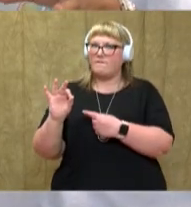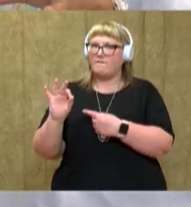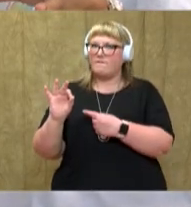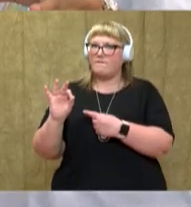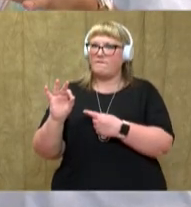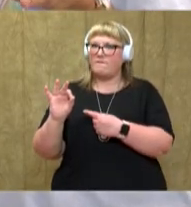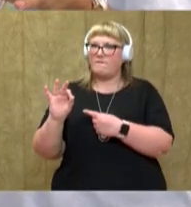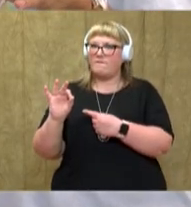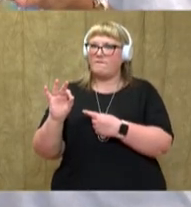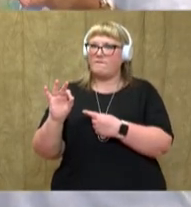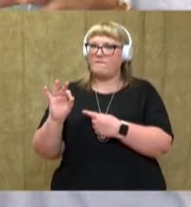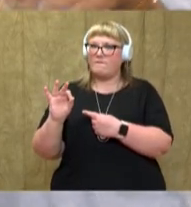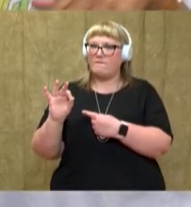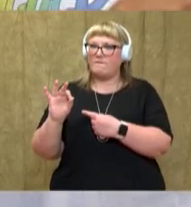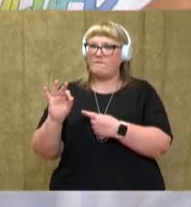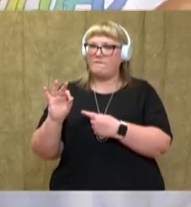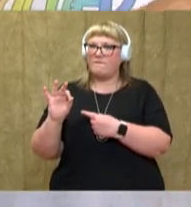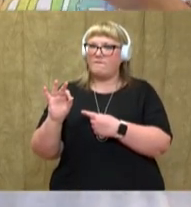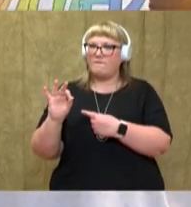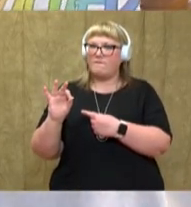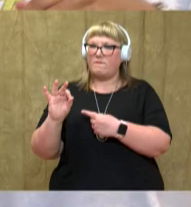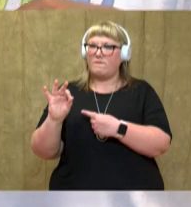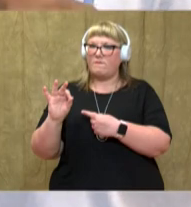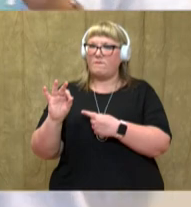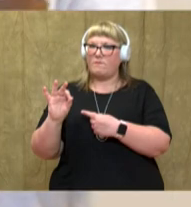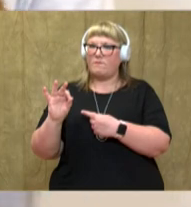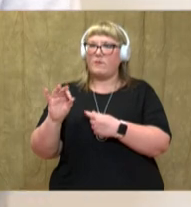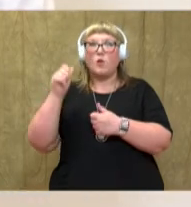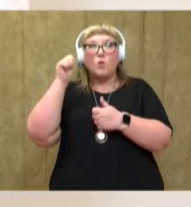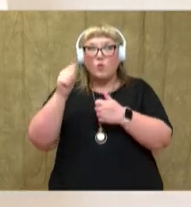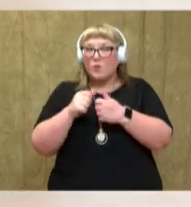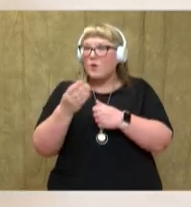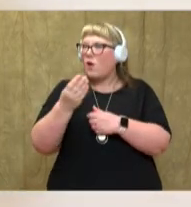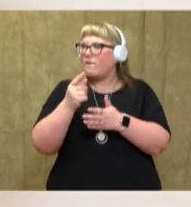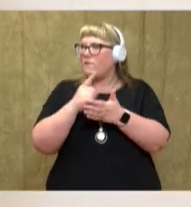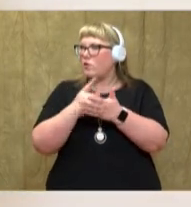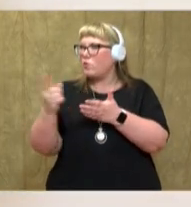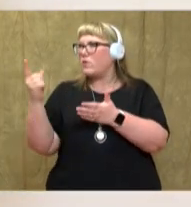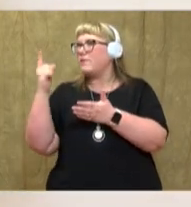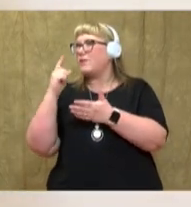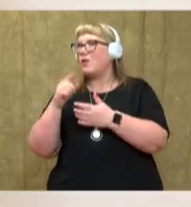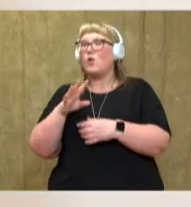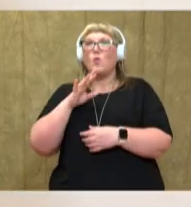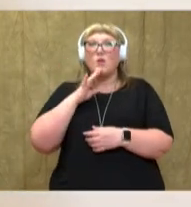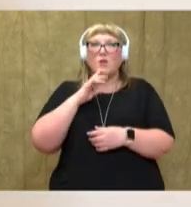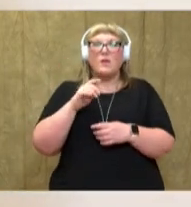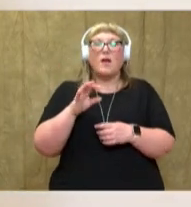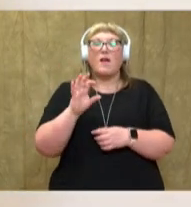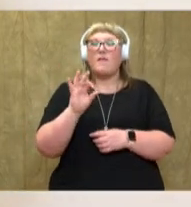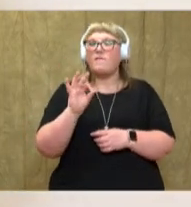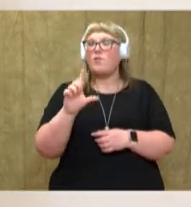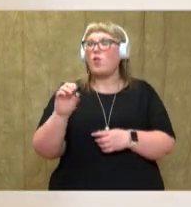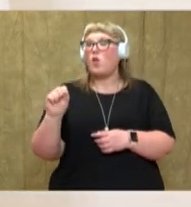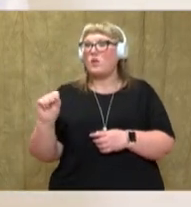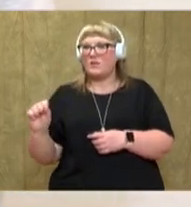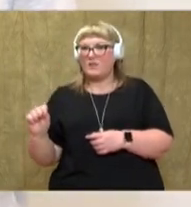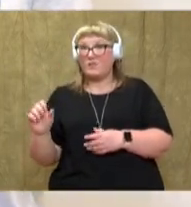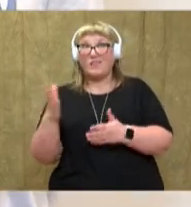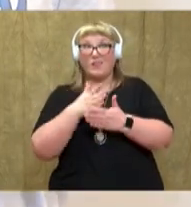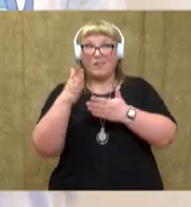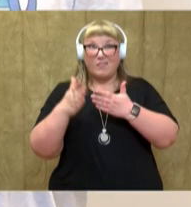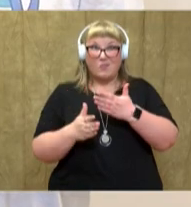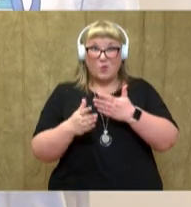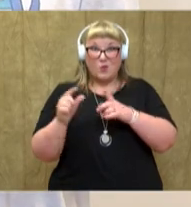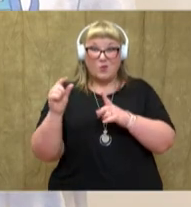F at the end. Now remember, a few weeks ago, we've talked about our floss rule, right? We know at the